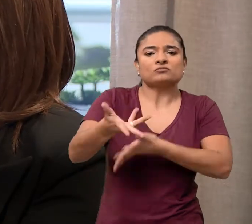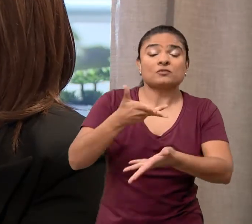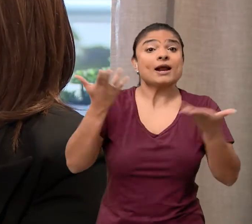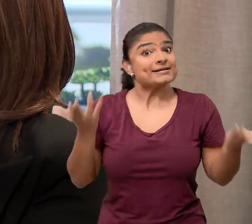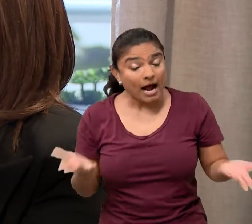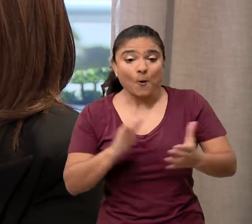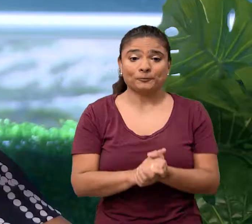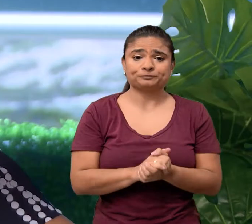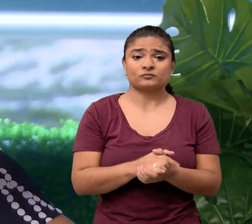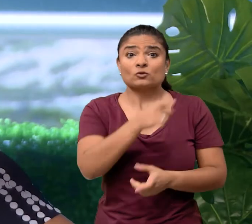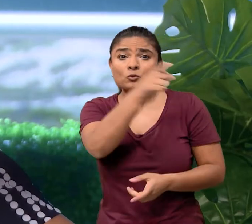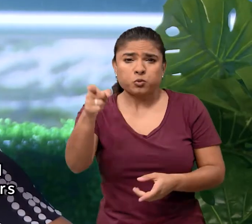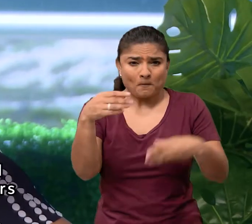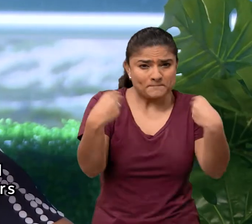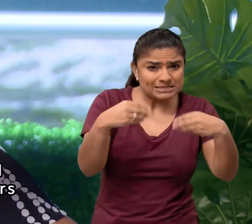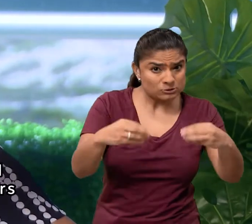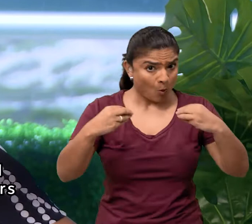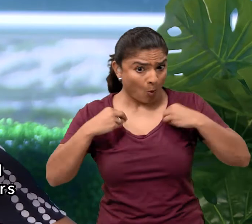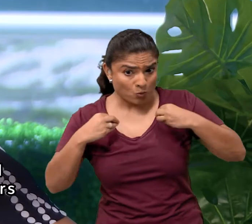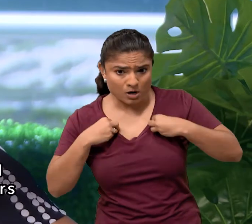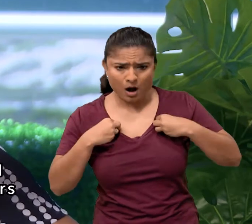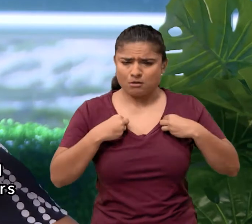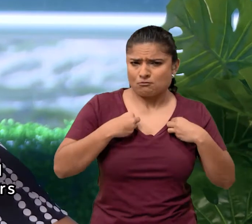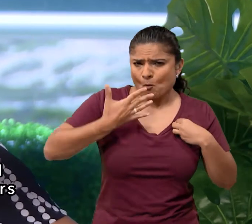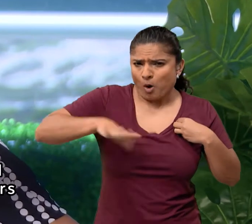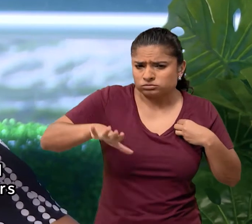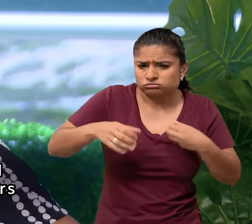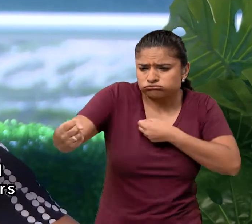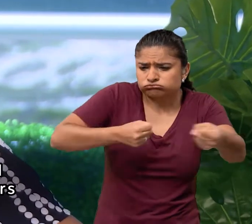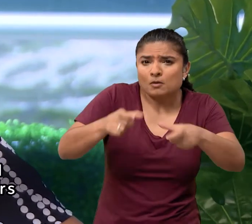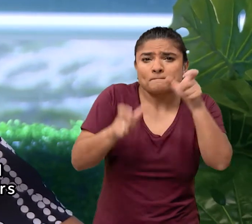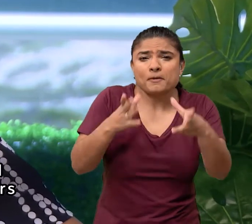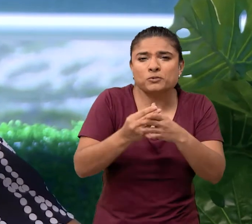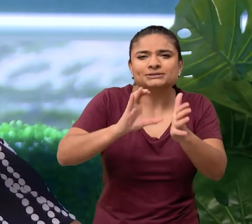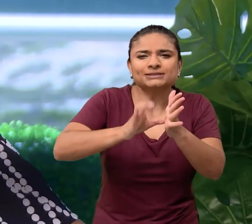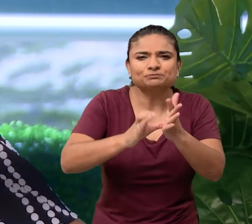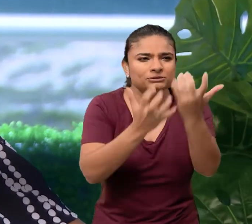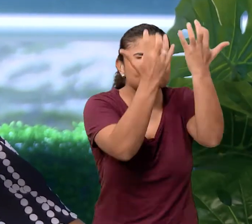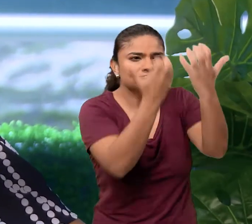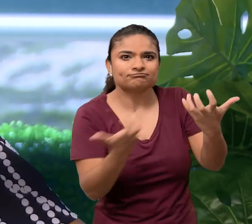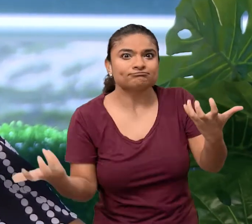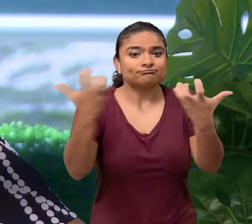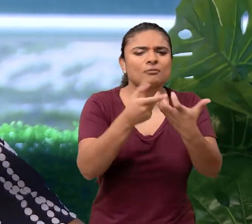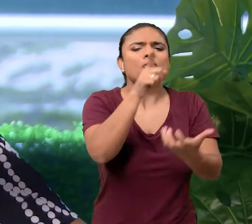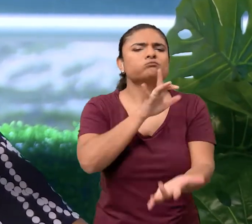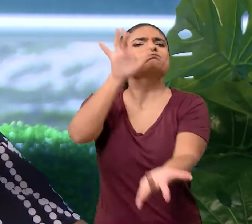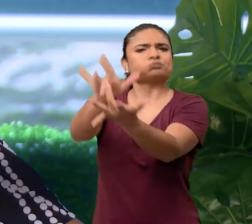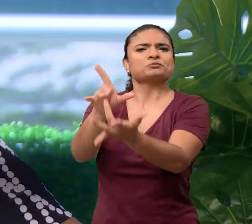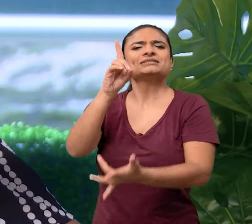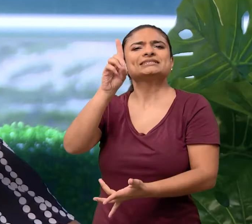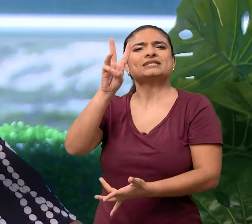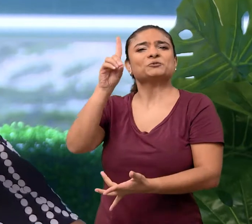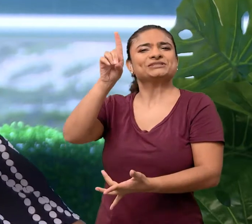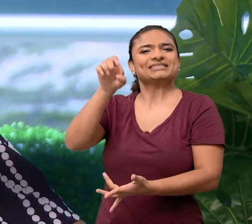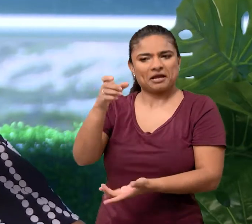along. Well, there you have it. If you are a business and you would like to help us increase those numbers of persons with disabilities within the